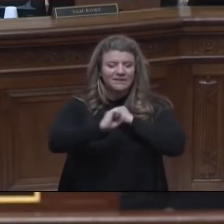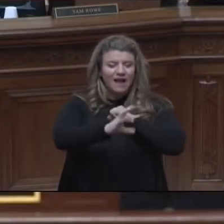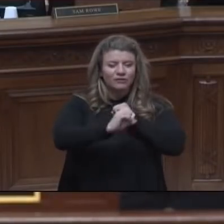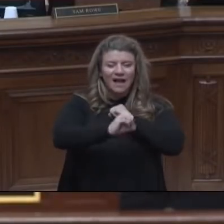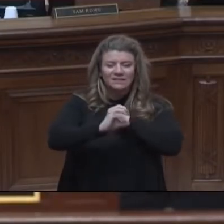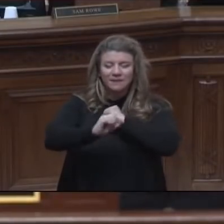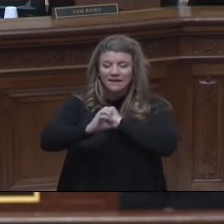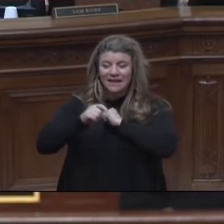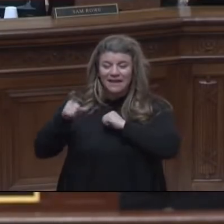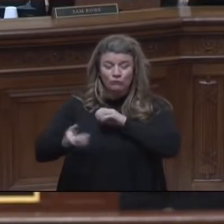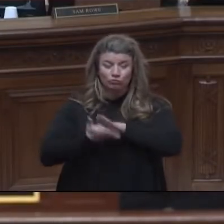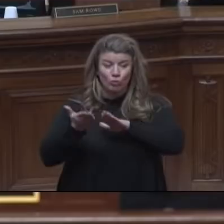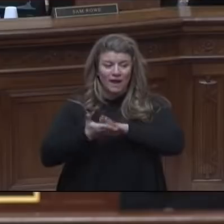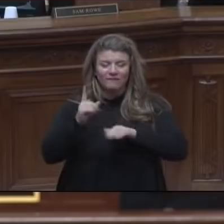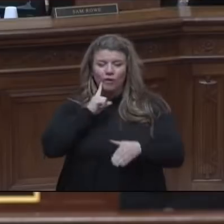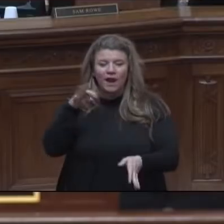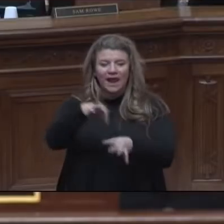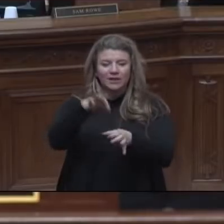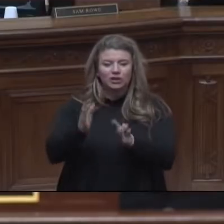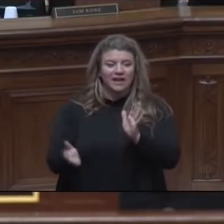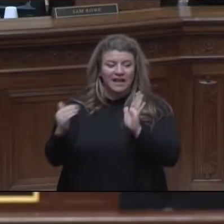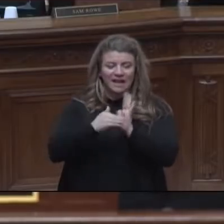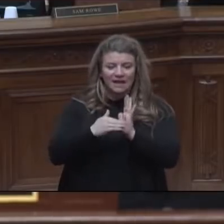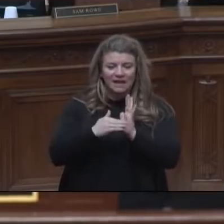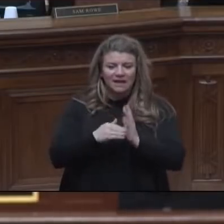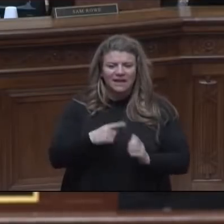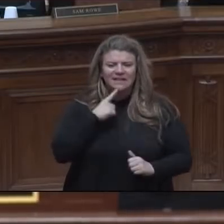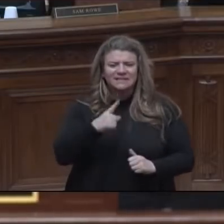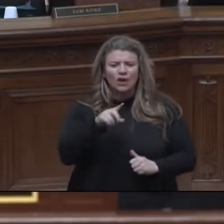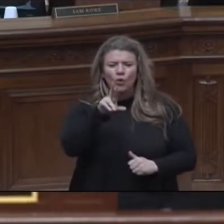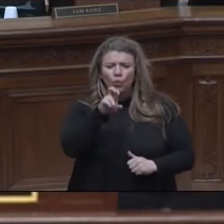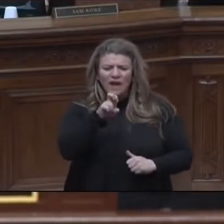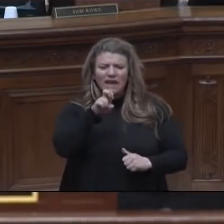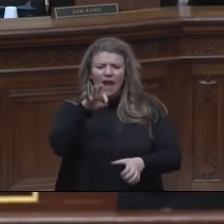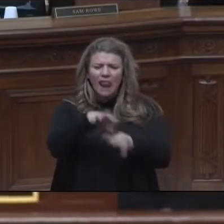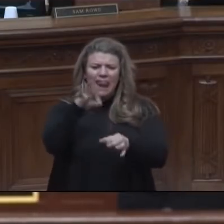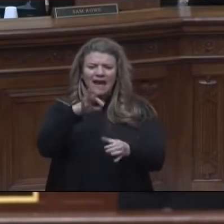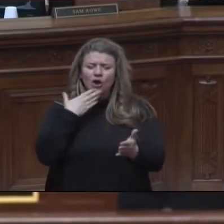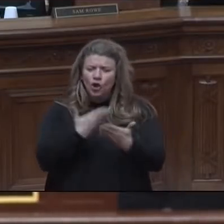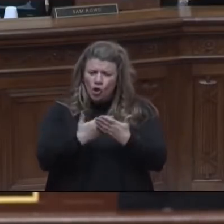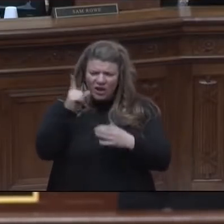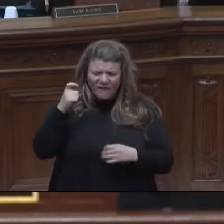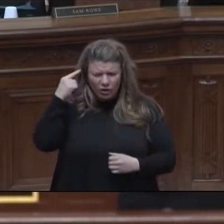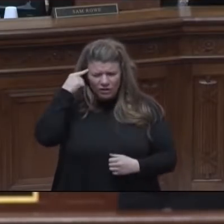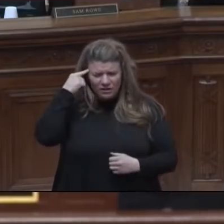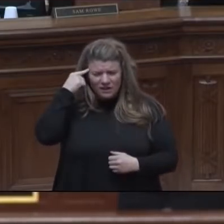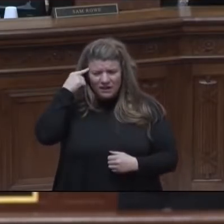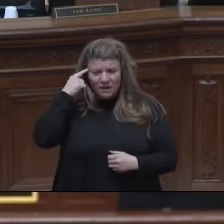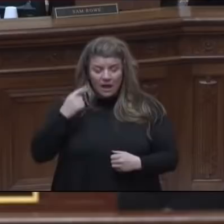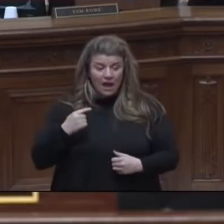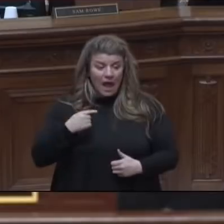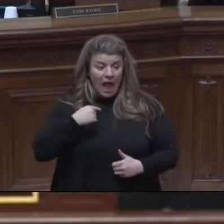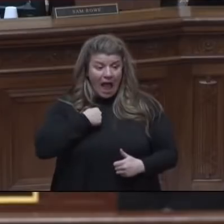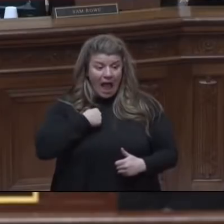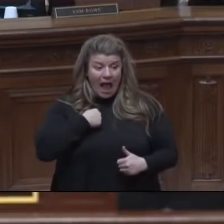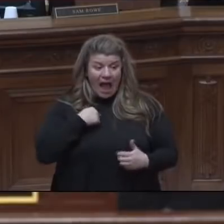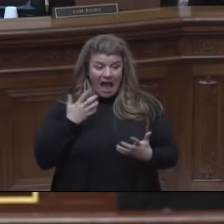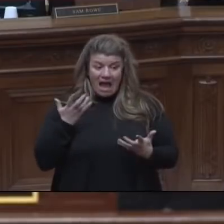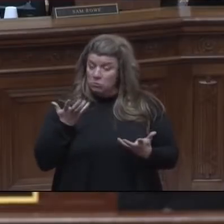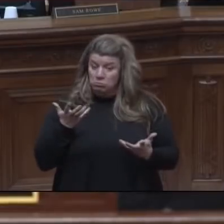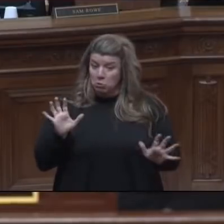know, as he was running for re-election, said, re-elect a good governor. I don't want to be a good